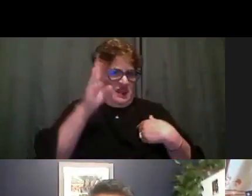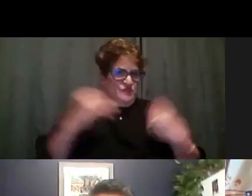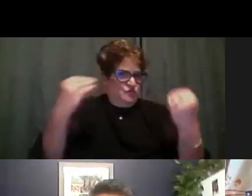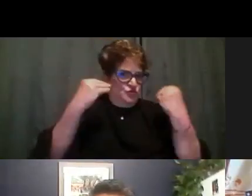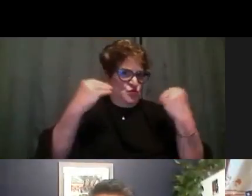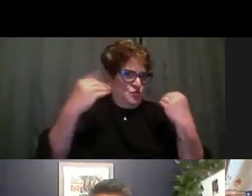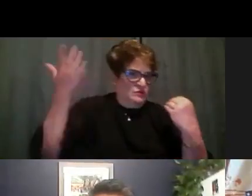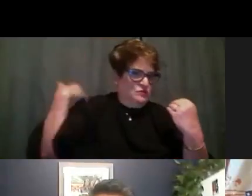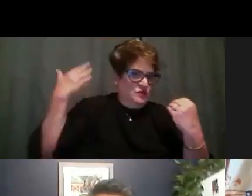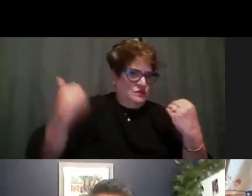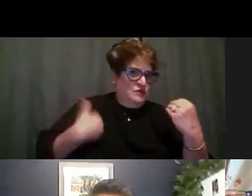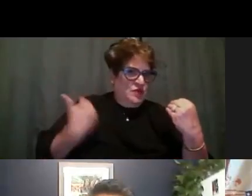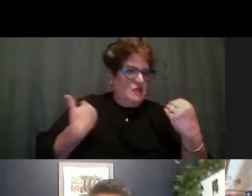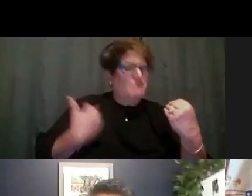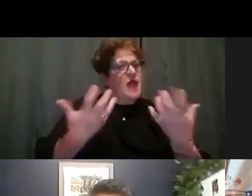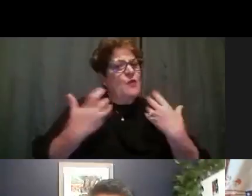feel.